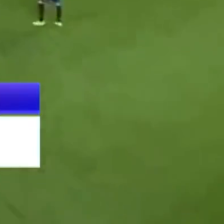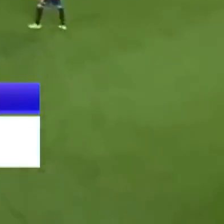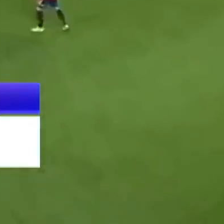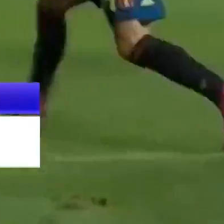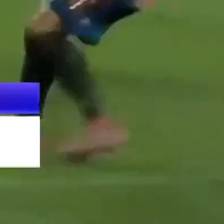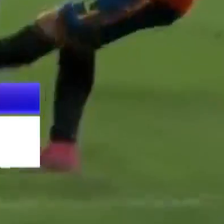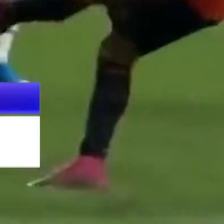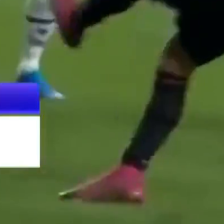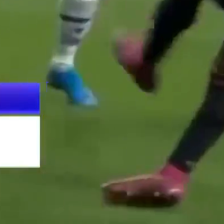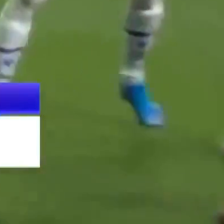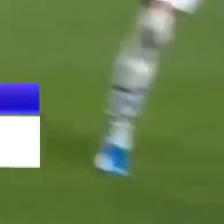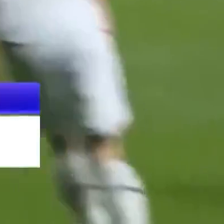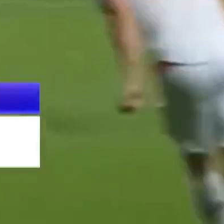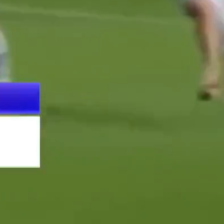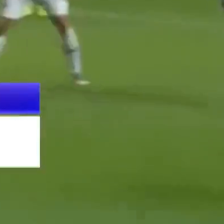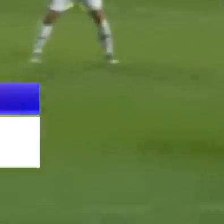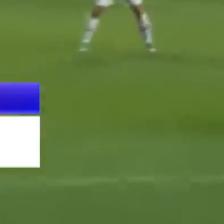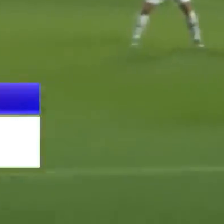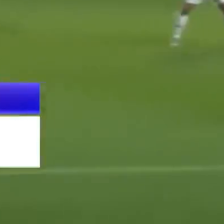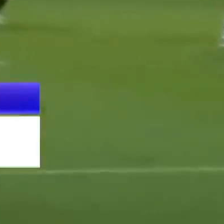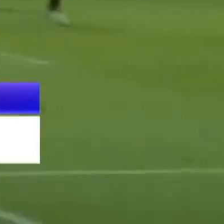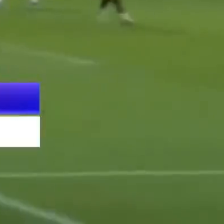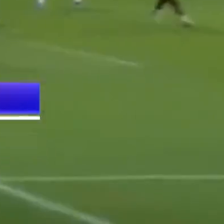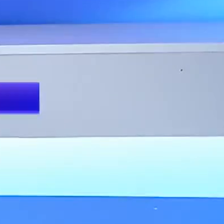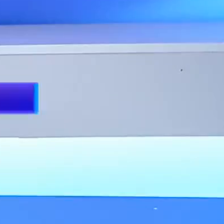Centro, rebate, ahí está Alcácer con el cuarto.